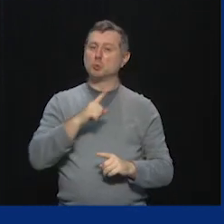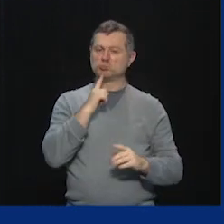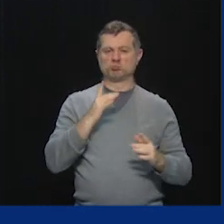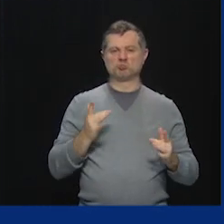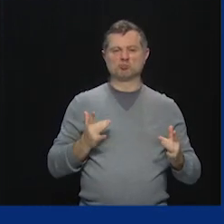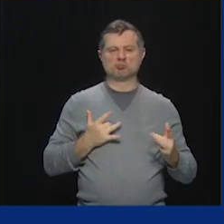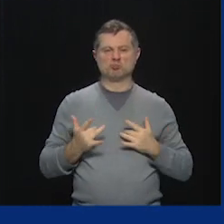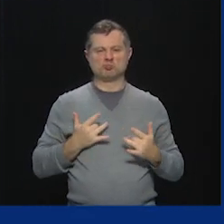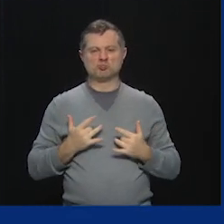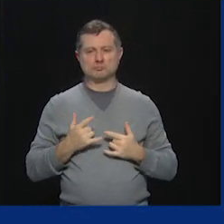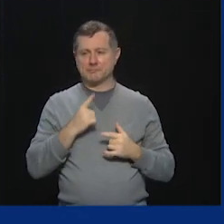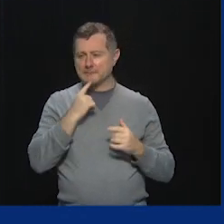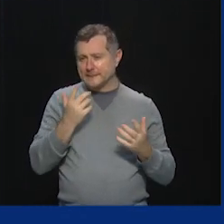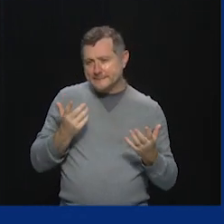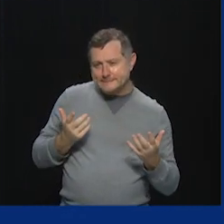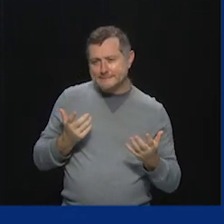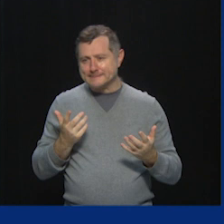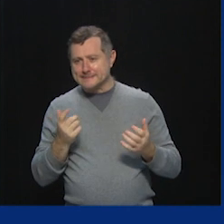okay.